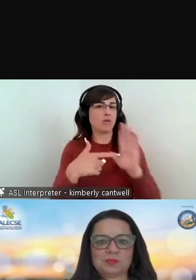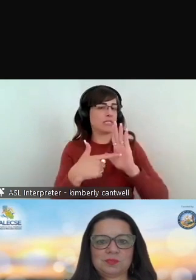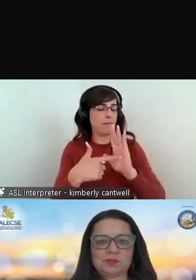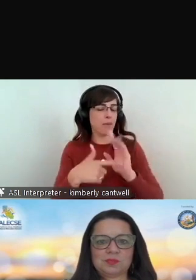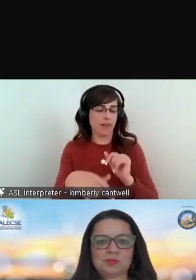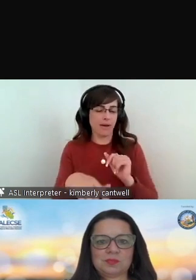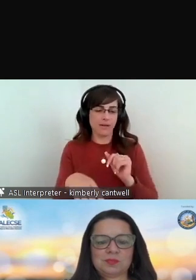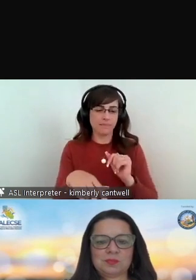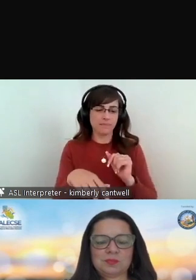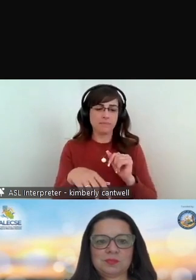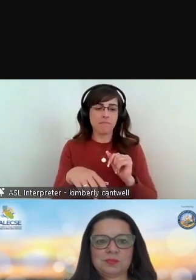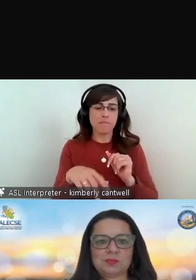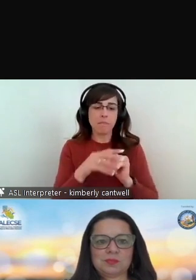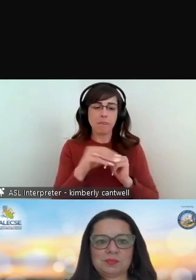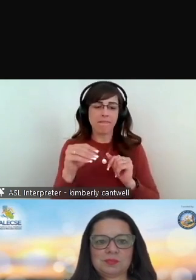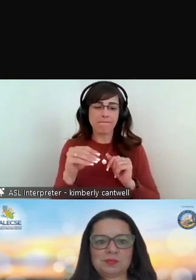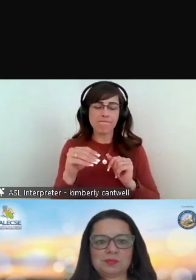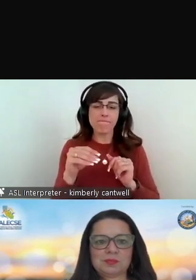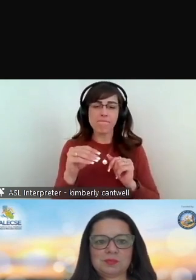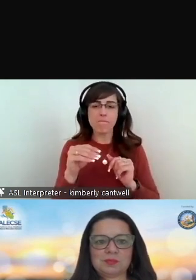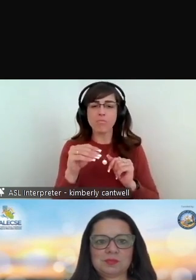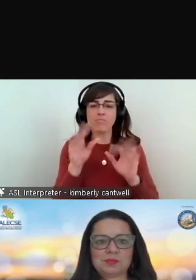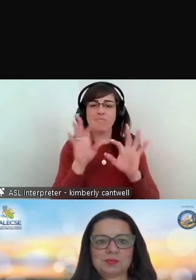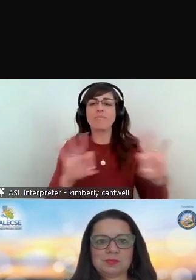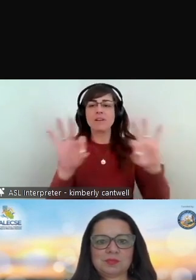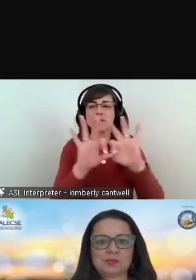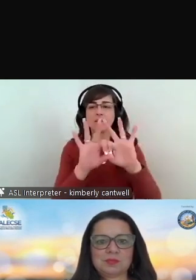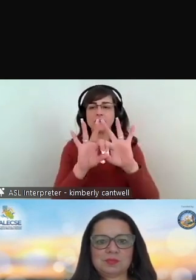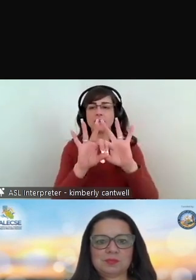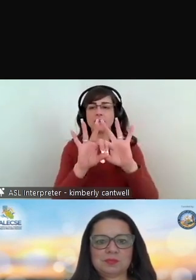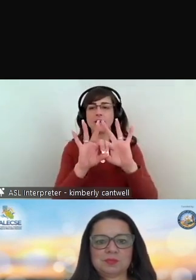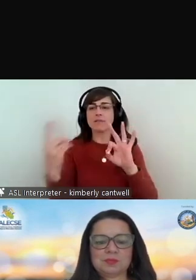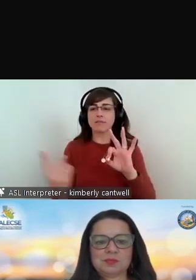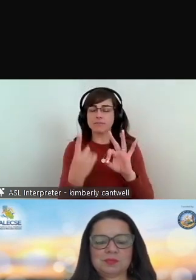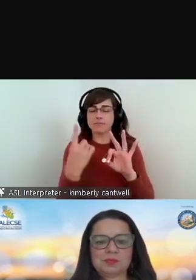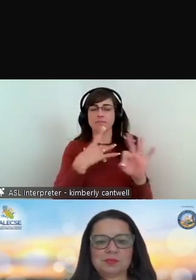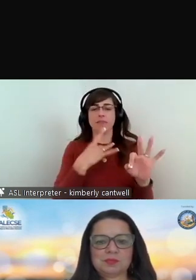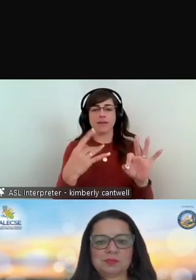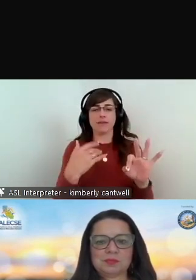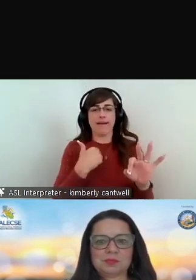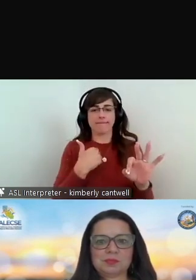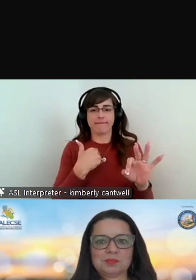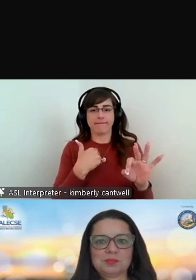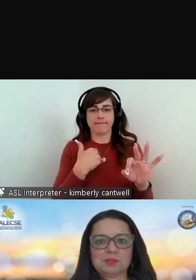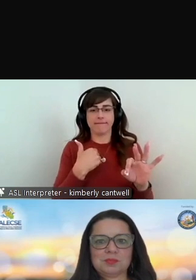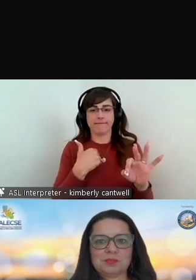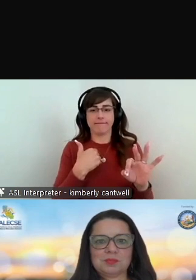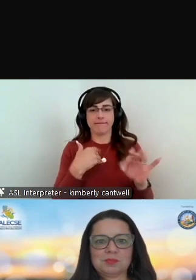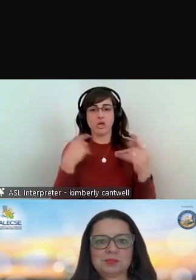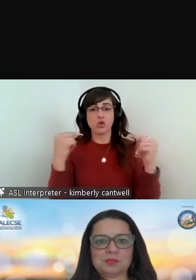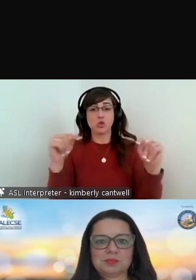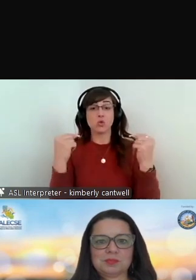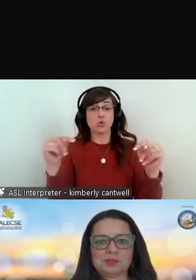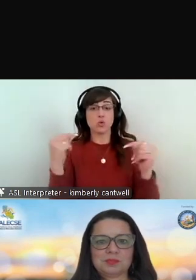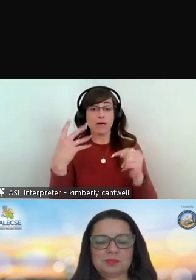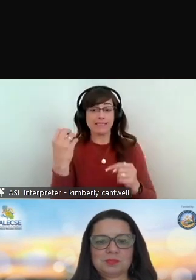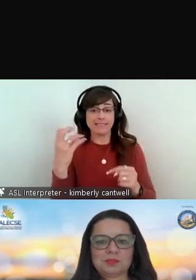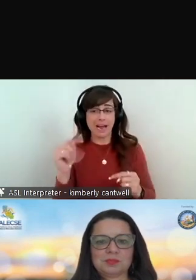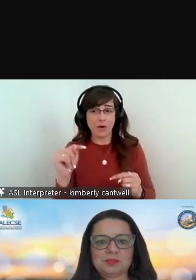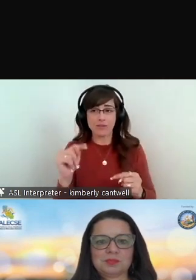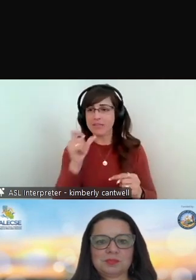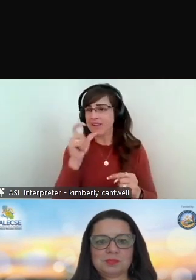sample. And so it's important I always just like to have toys out that